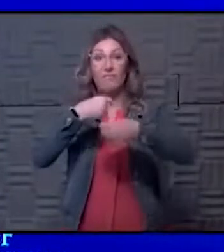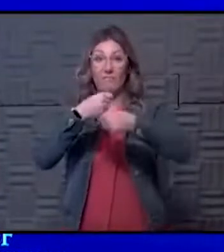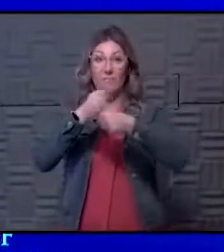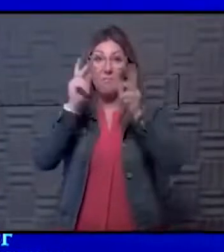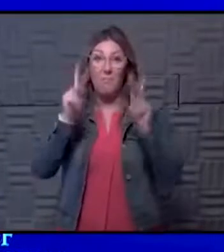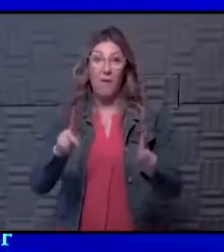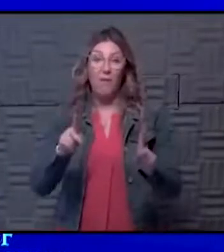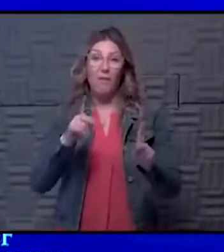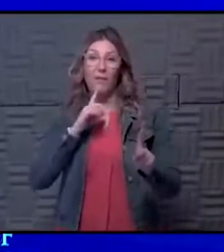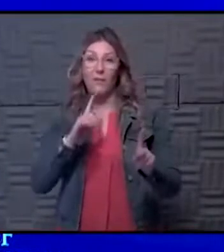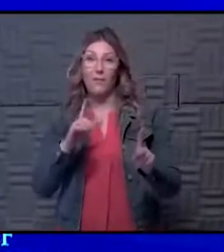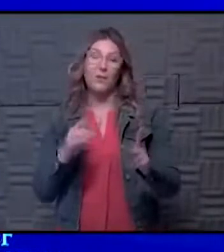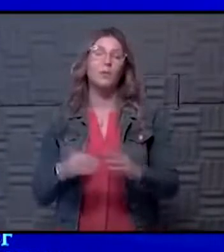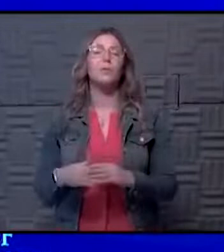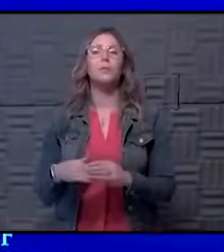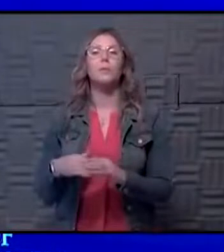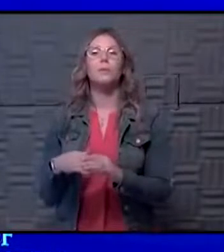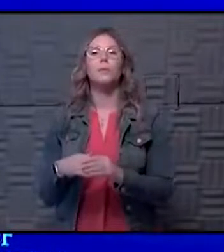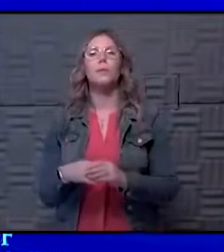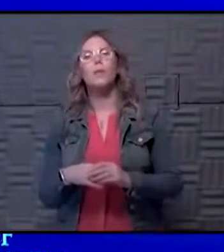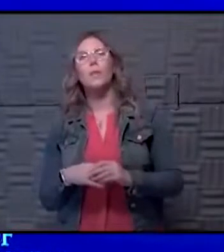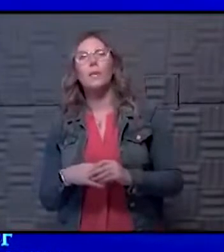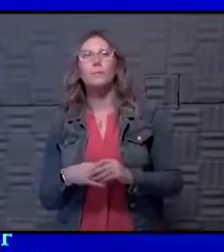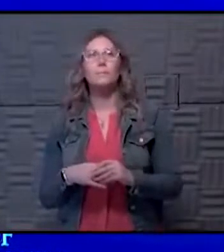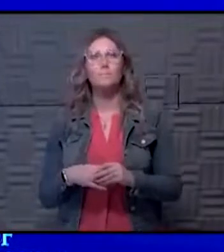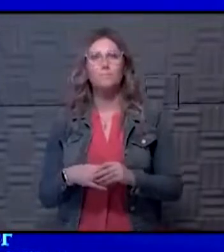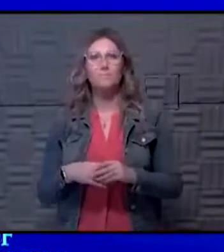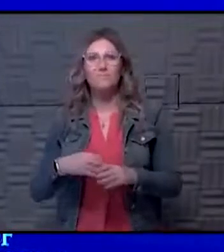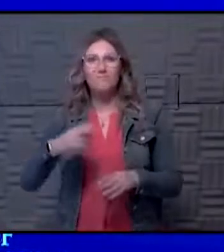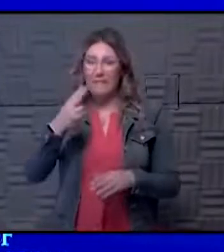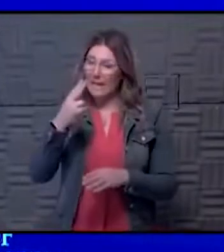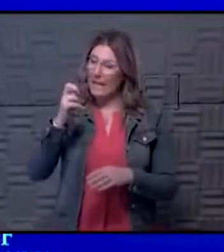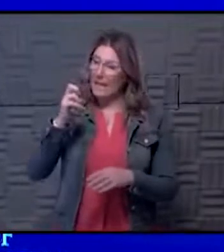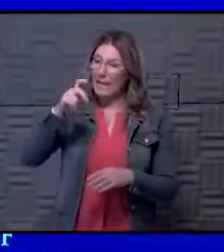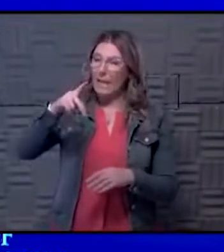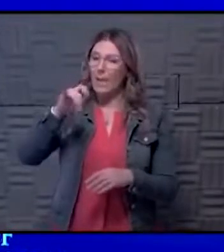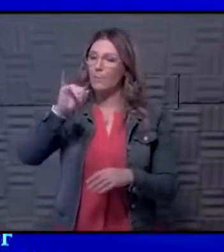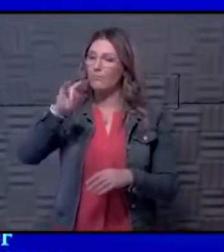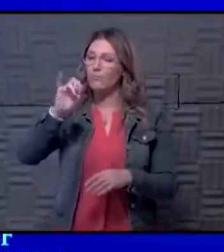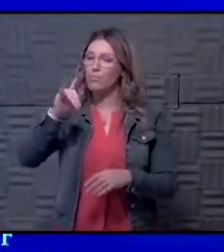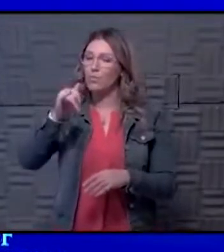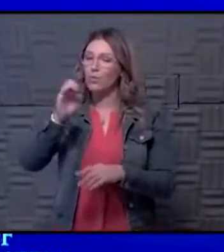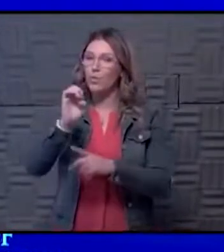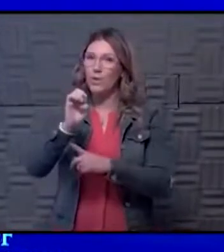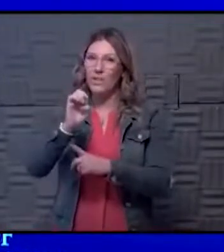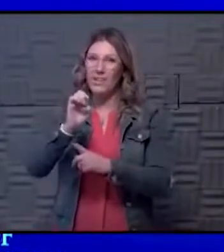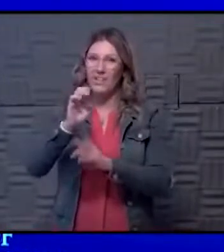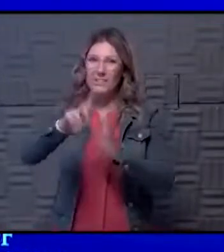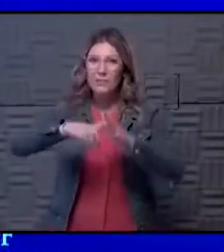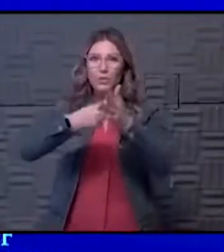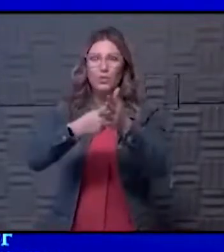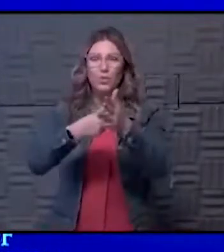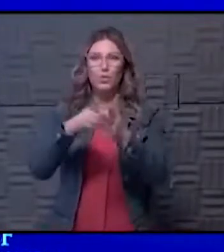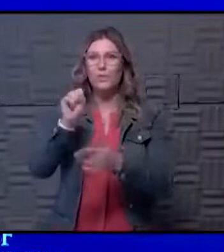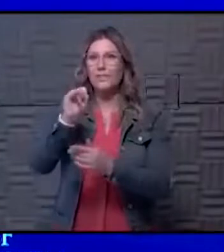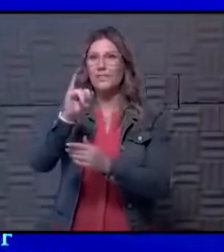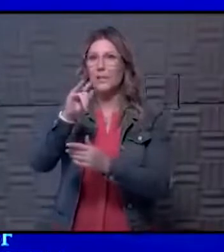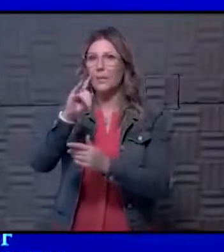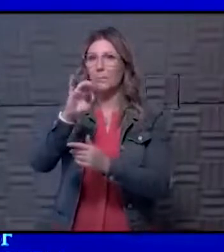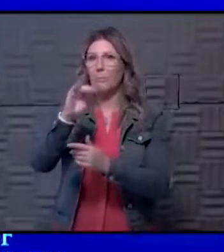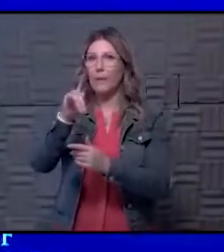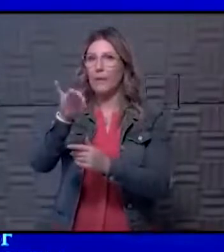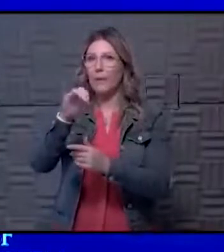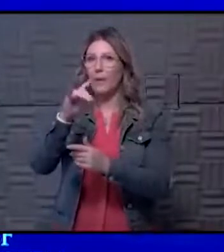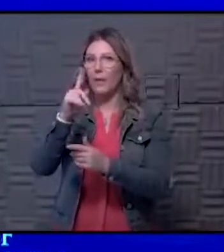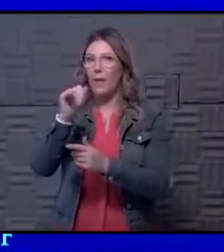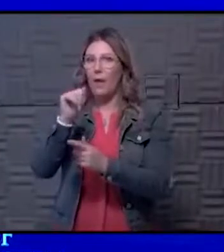this, this looks more like what's called heparin-induced thrombocytopenia. And I don't know that that